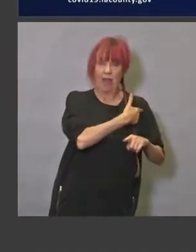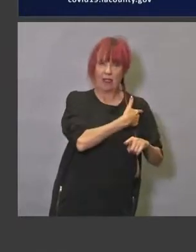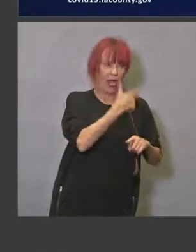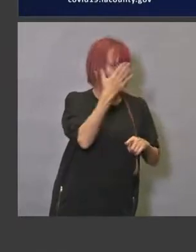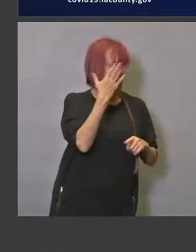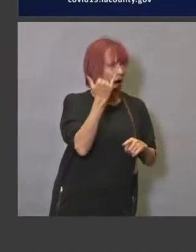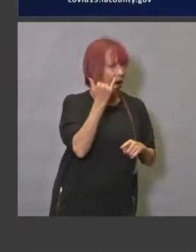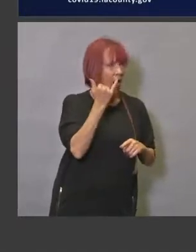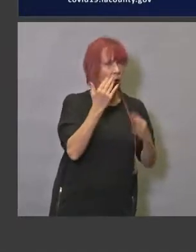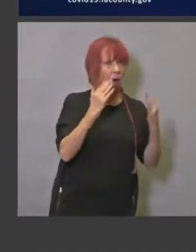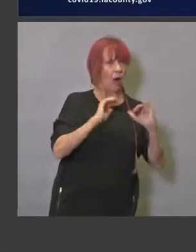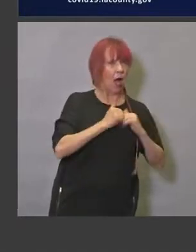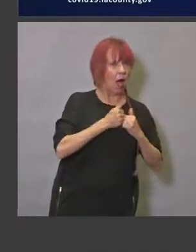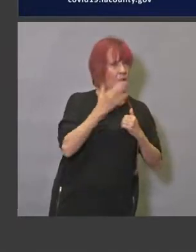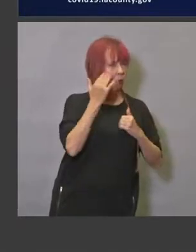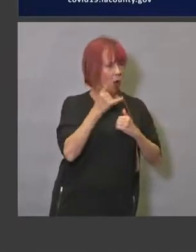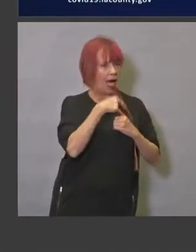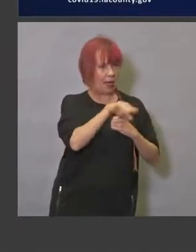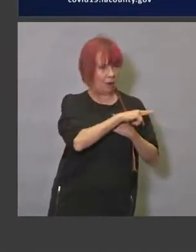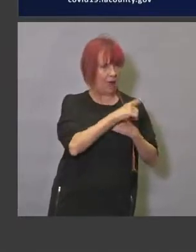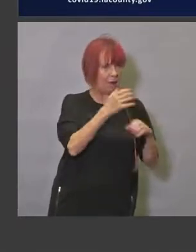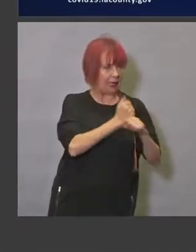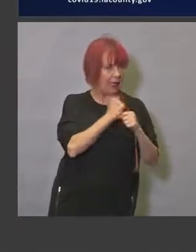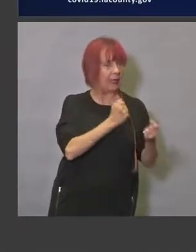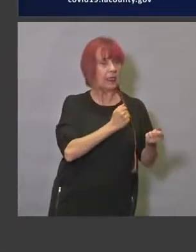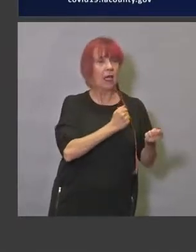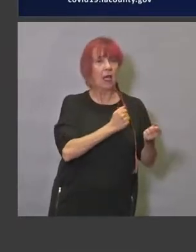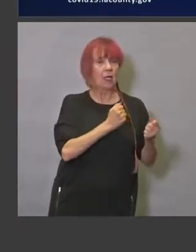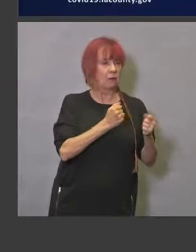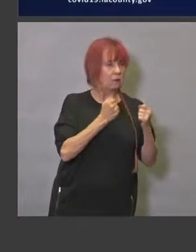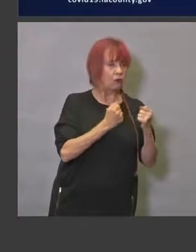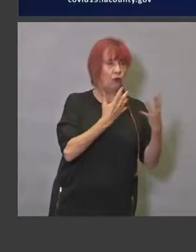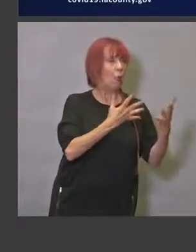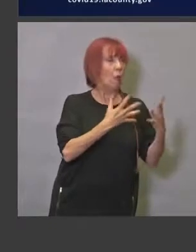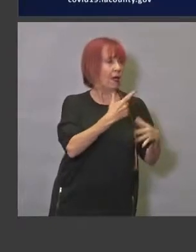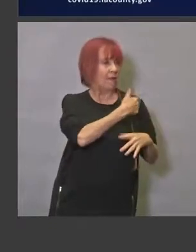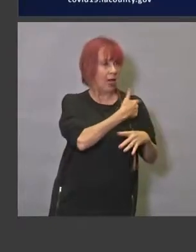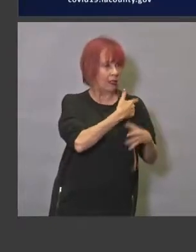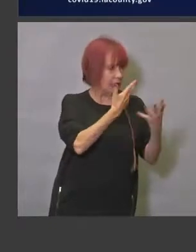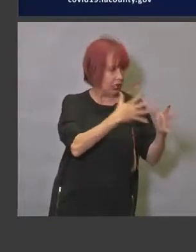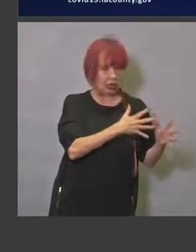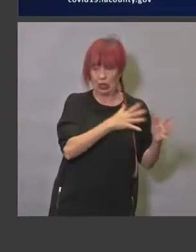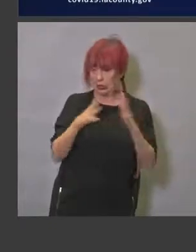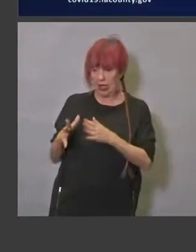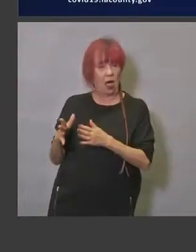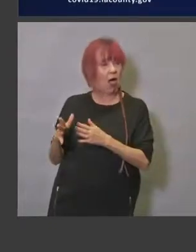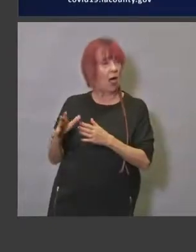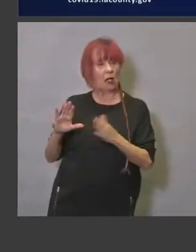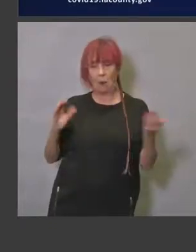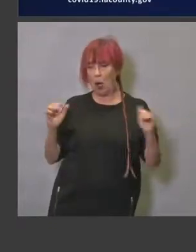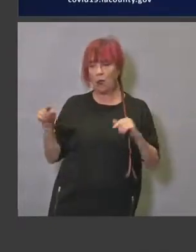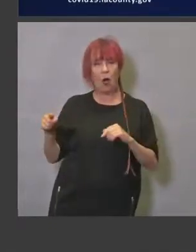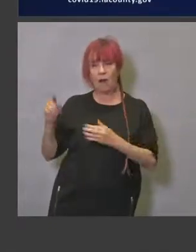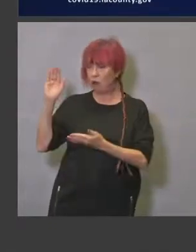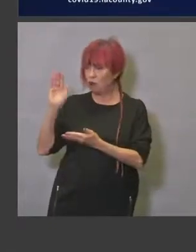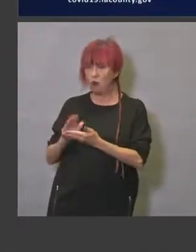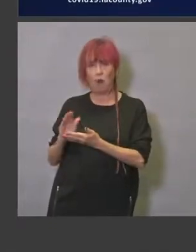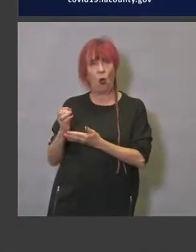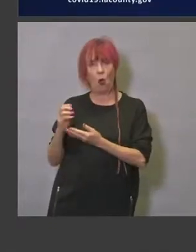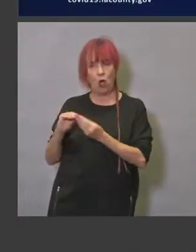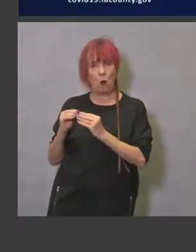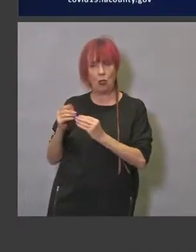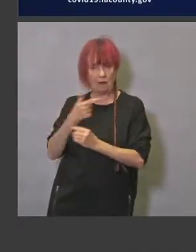quickly, especially when coverage in other areas is still so low? Thank you very much. Yeah, thanks for those great questions.